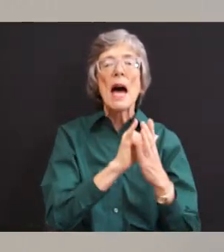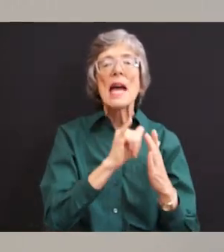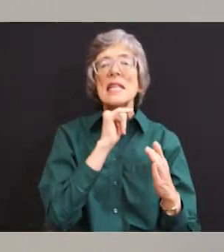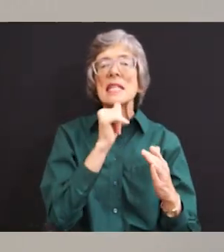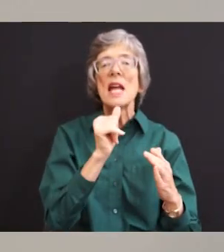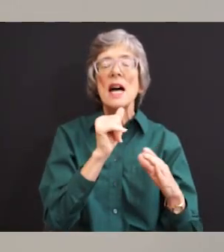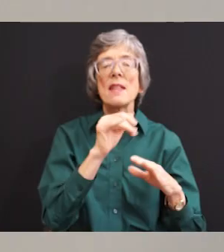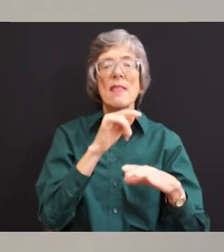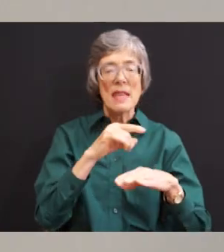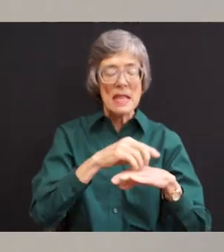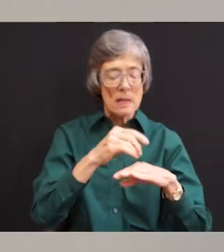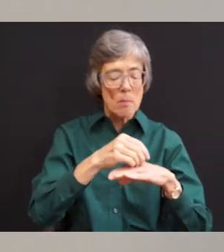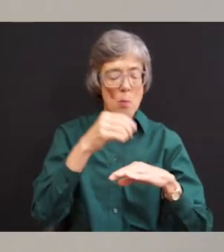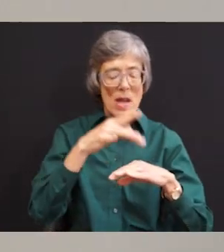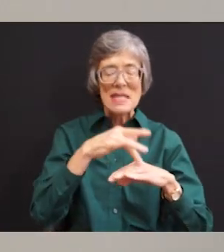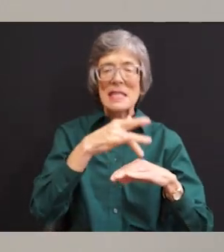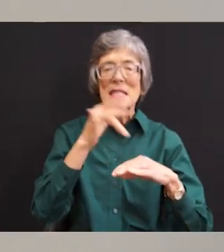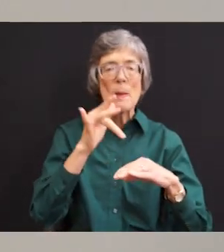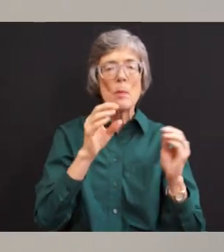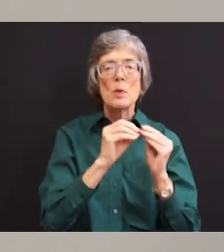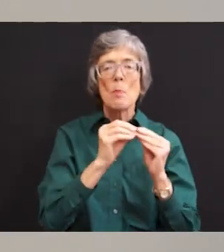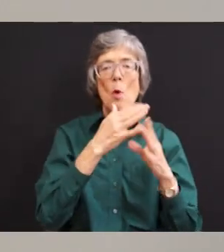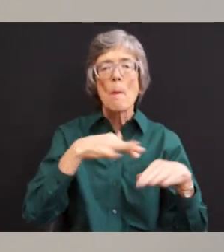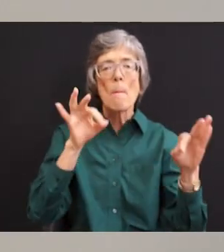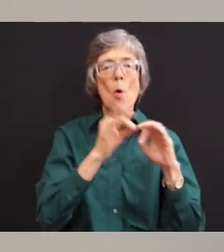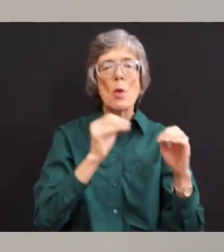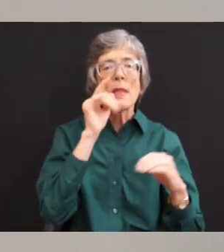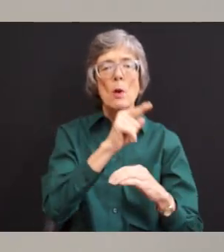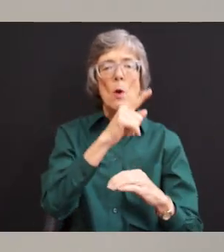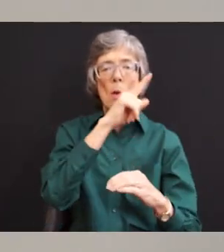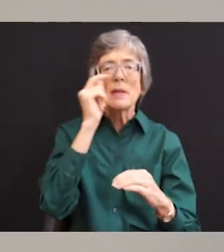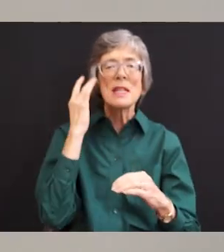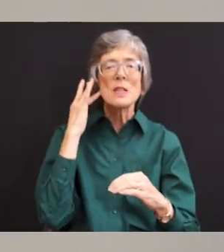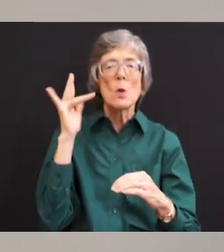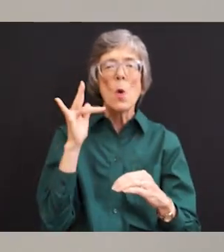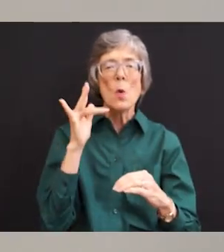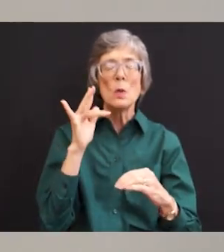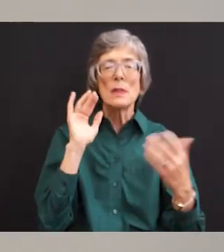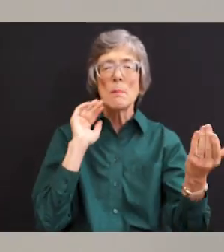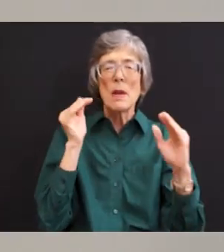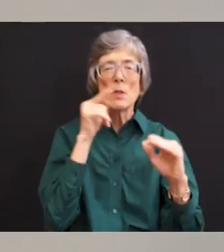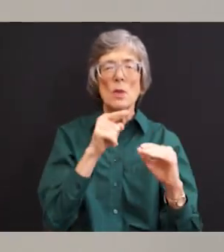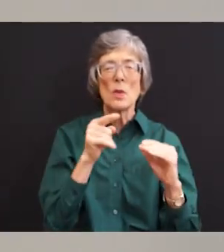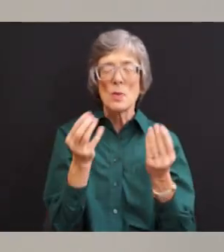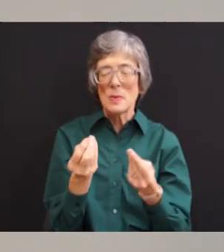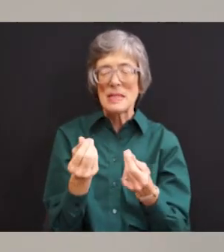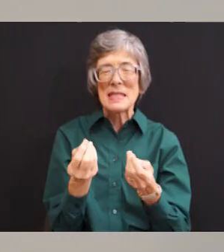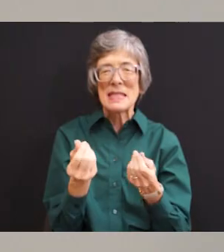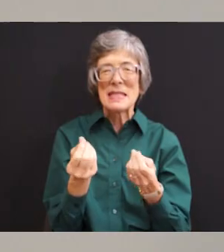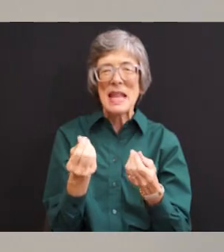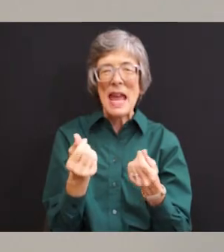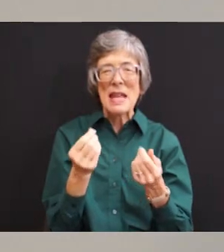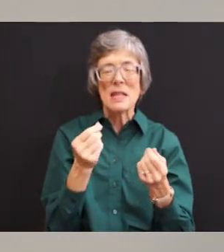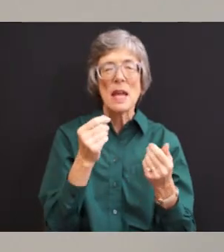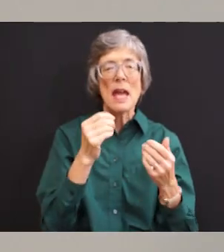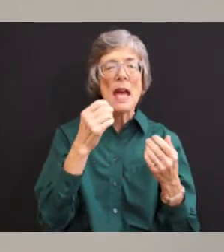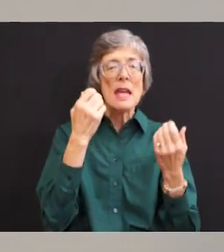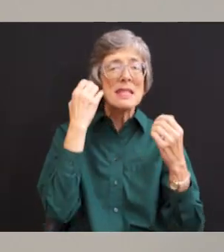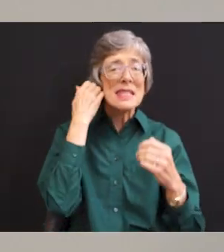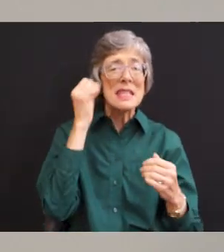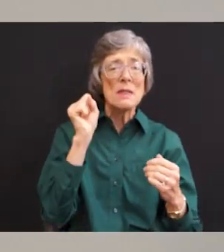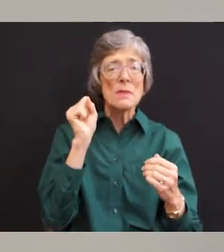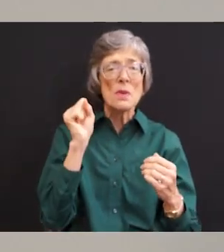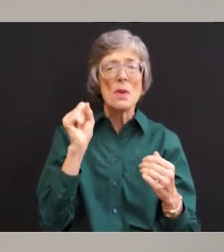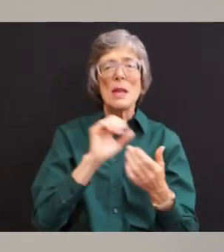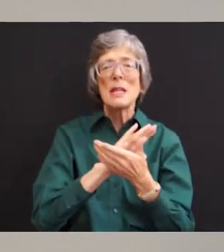any priceless gem to her, because all gold in view of her is little sand, and before her silver